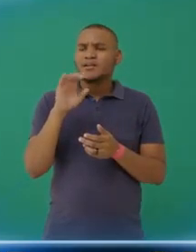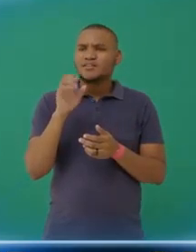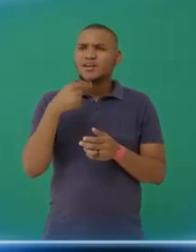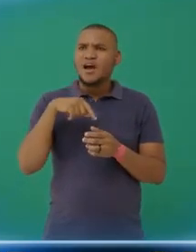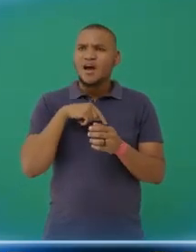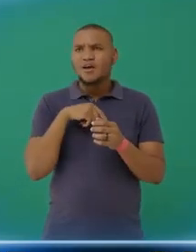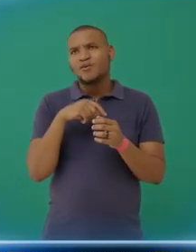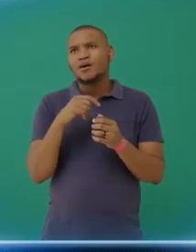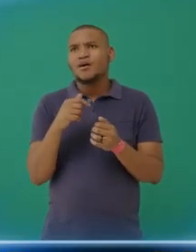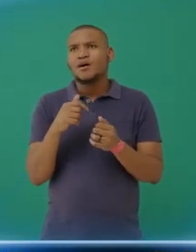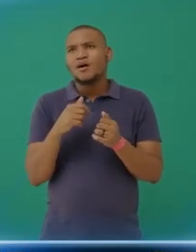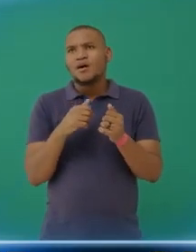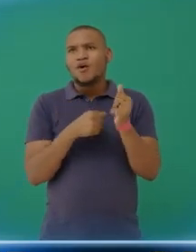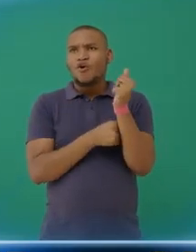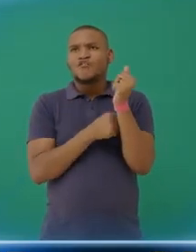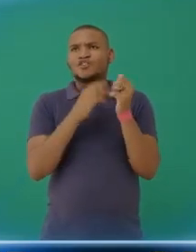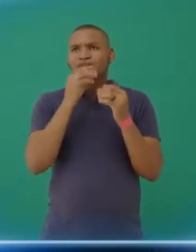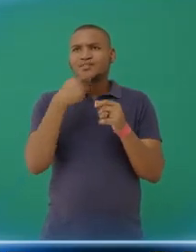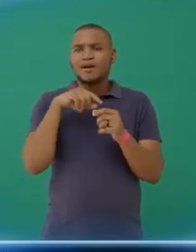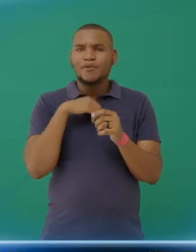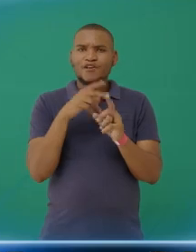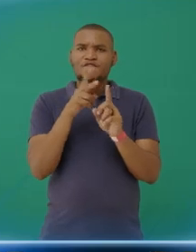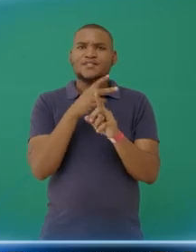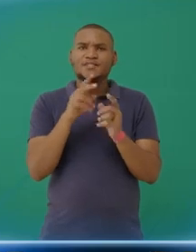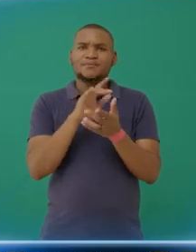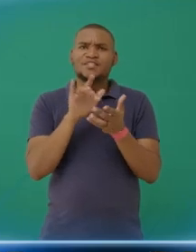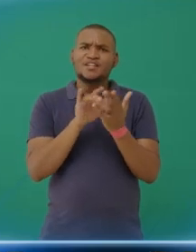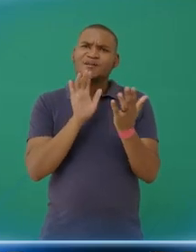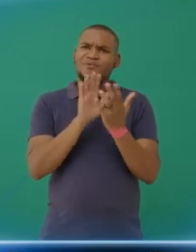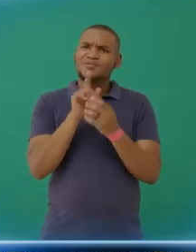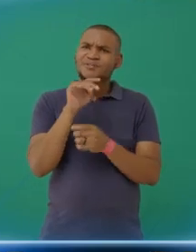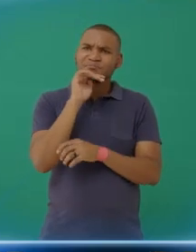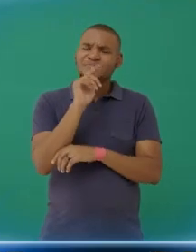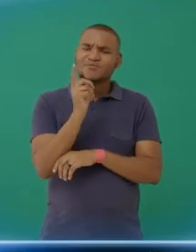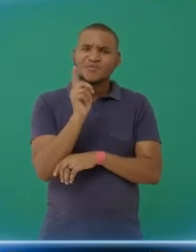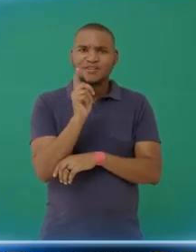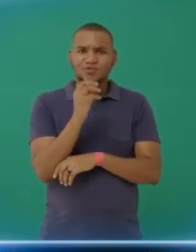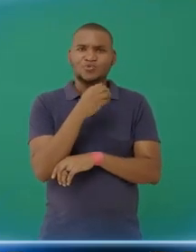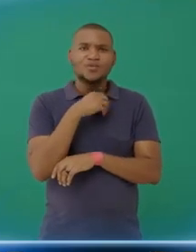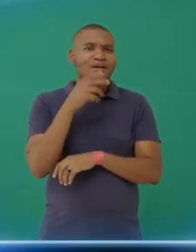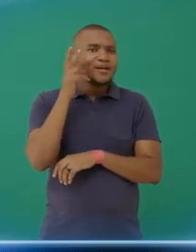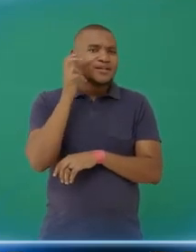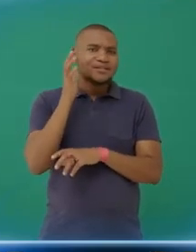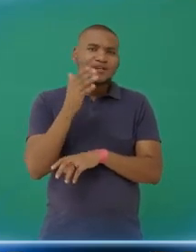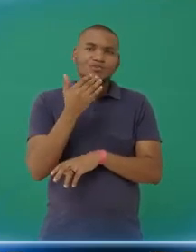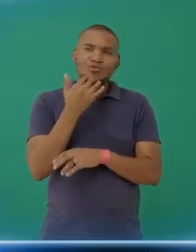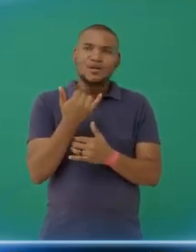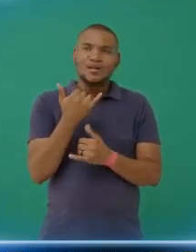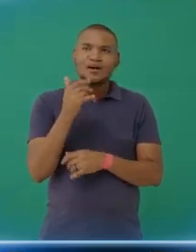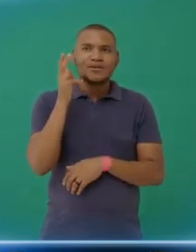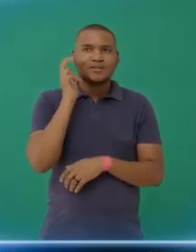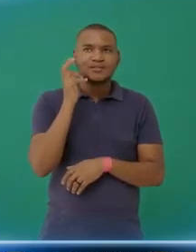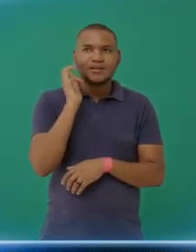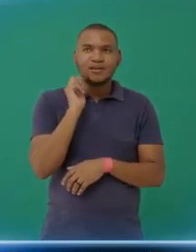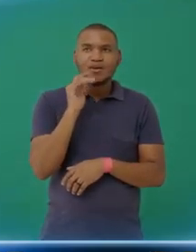about a victim-centered approach to the criminal justice system. What does this mean to the listeners who are listening right now? Well,